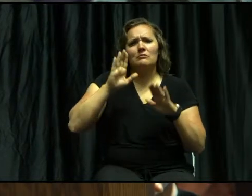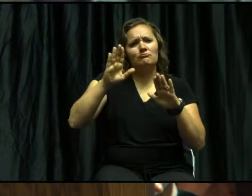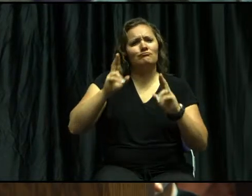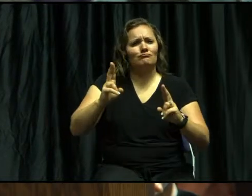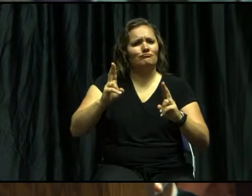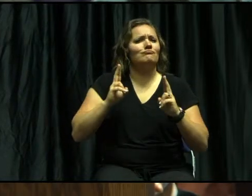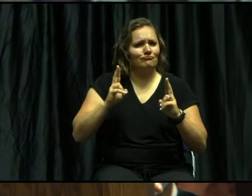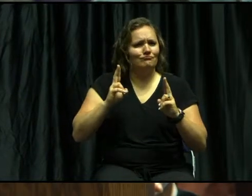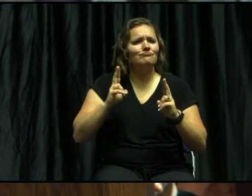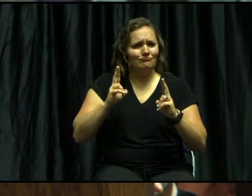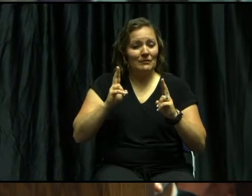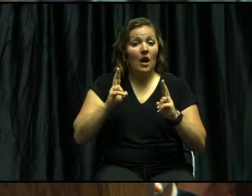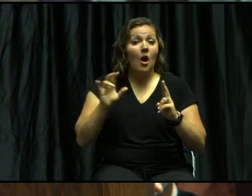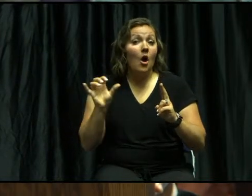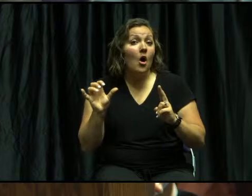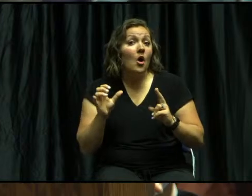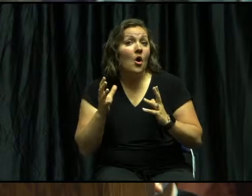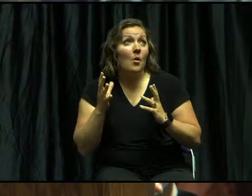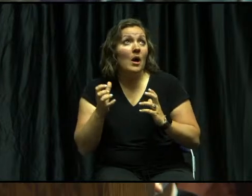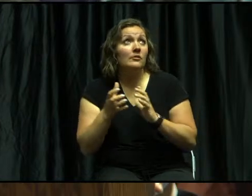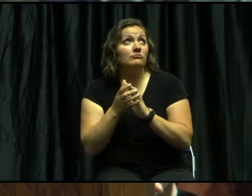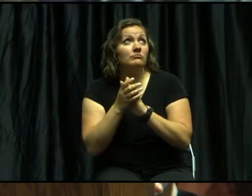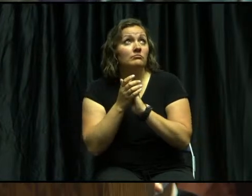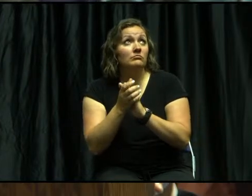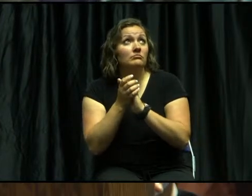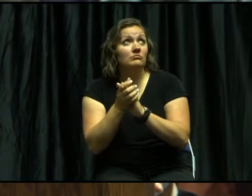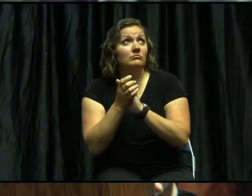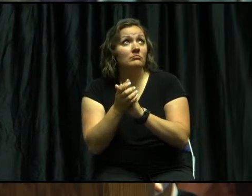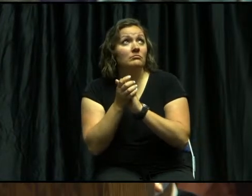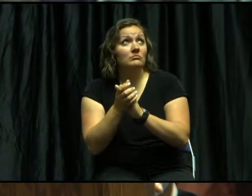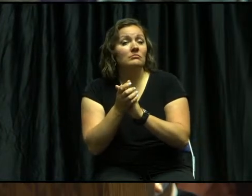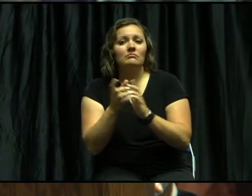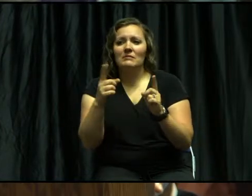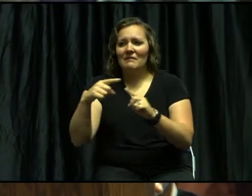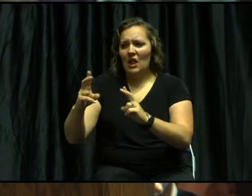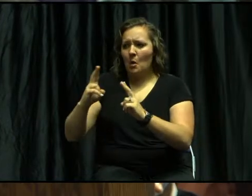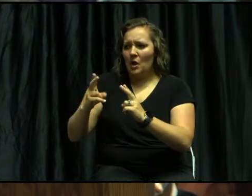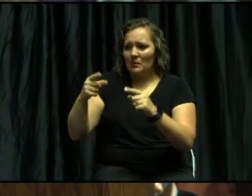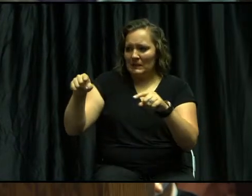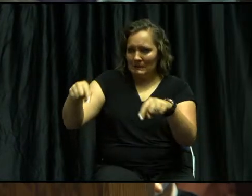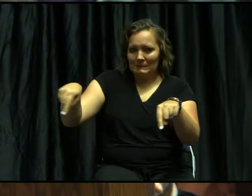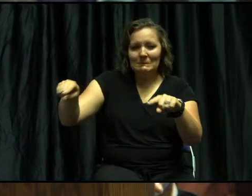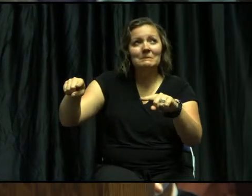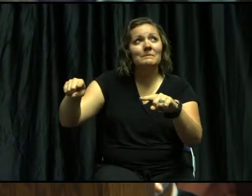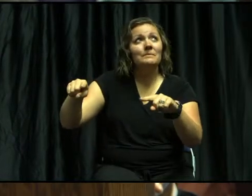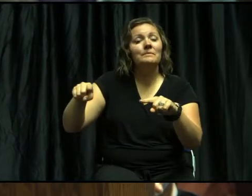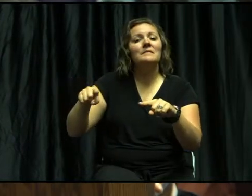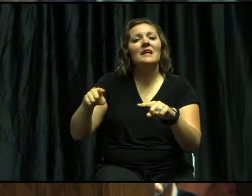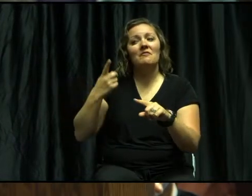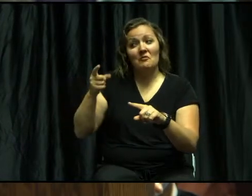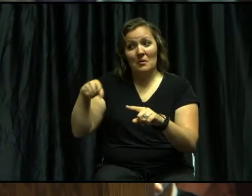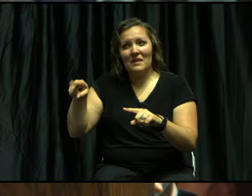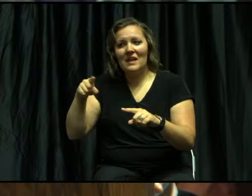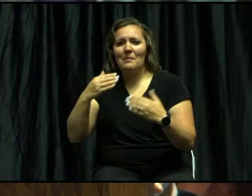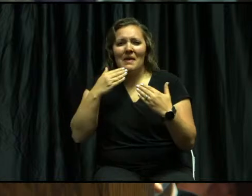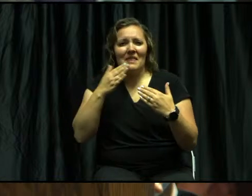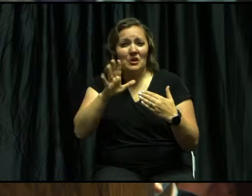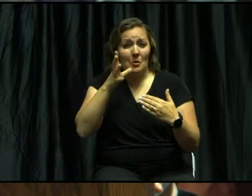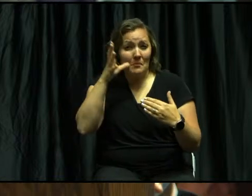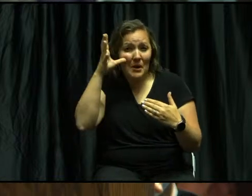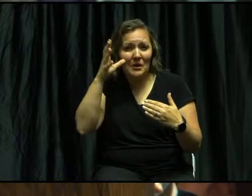honor. I would also like to congratulate my fellow honorees. And on your behalf, I thank your